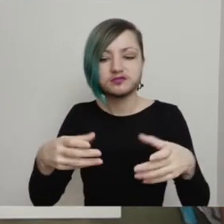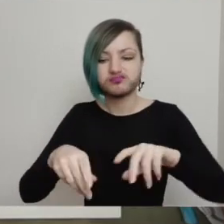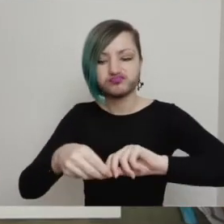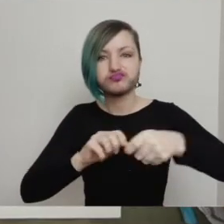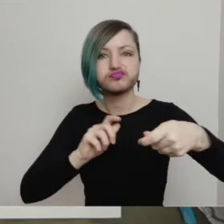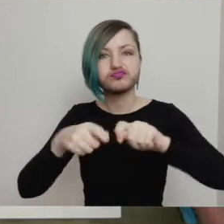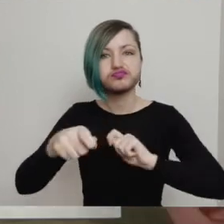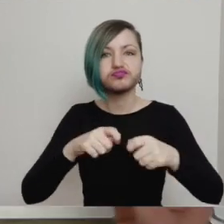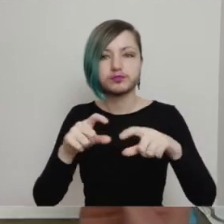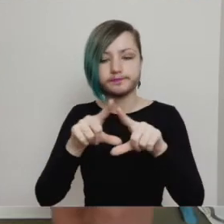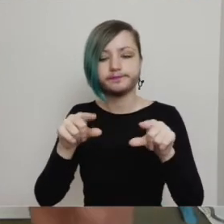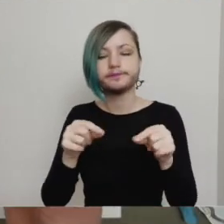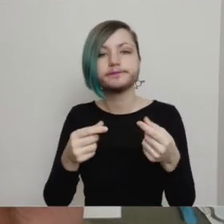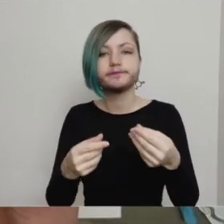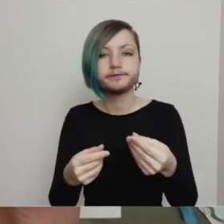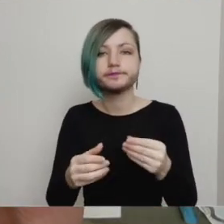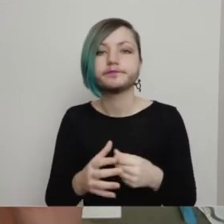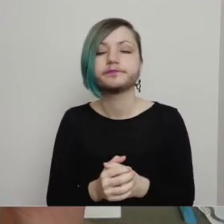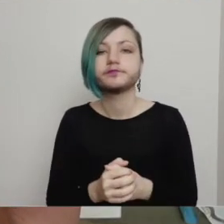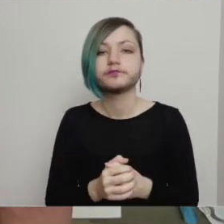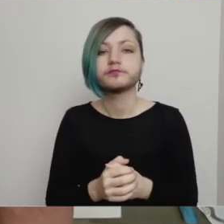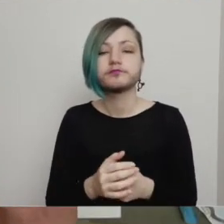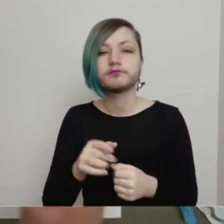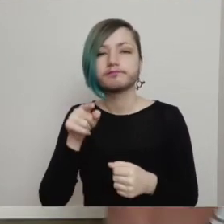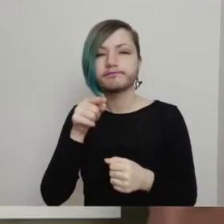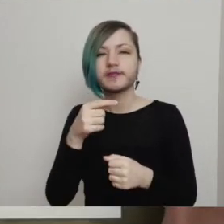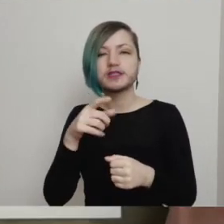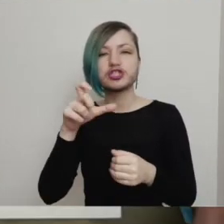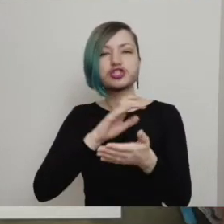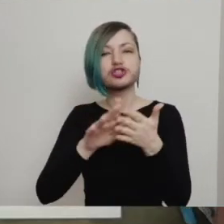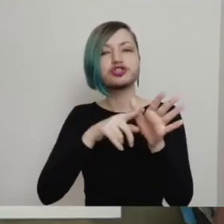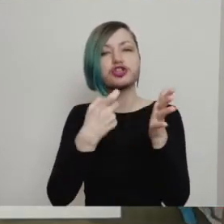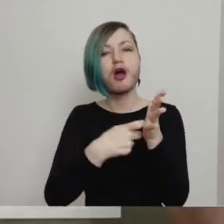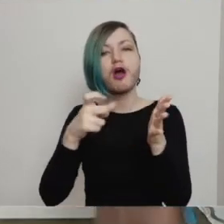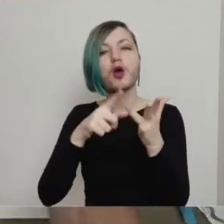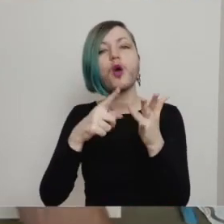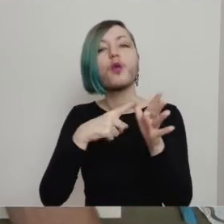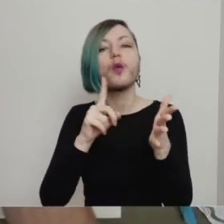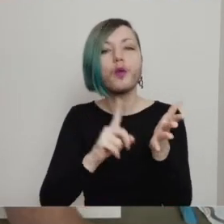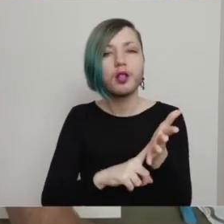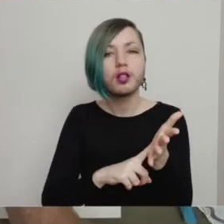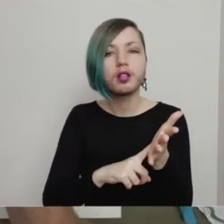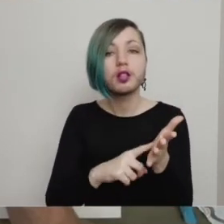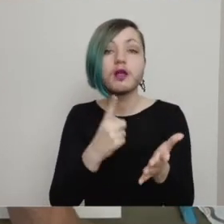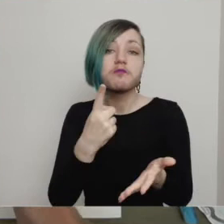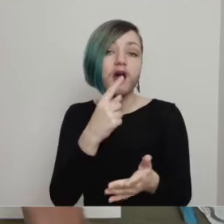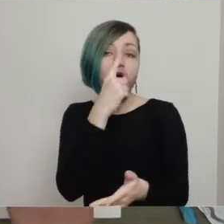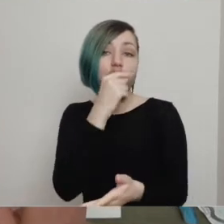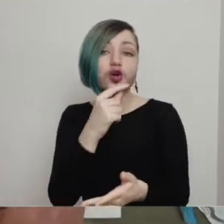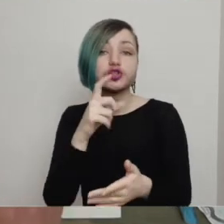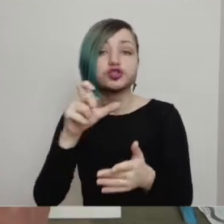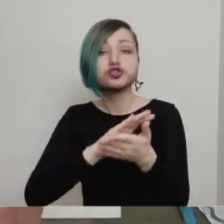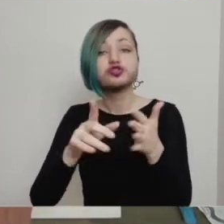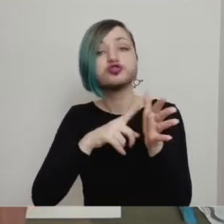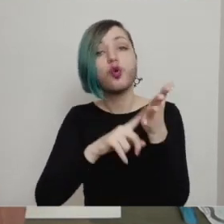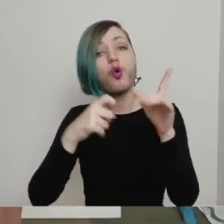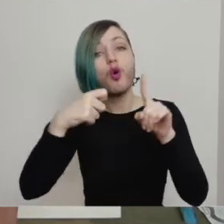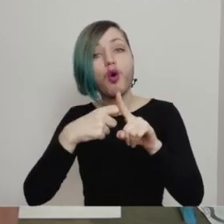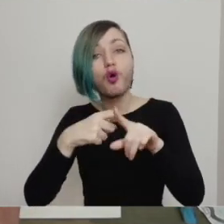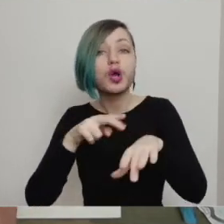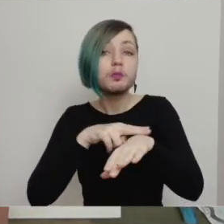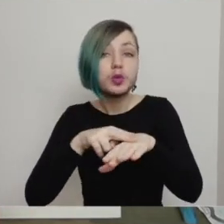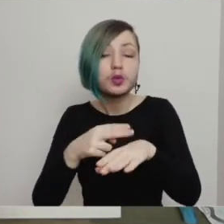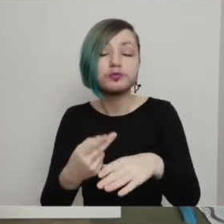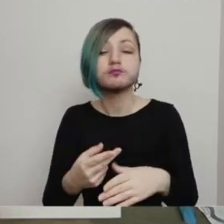and for this one I used charcoal, but you could also use some blue chalk as well. And all I did was put it on